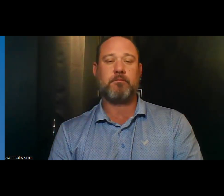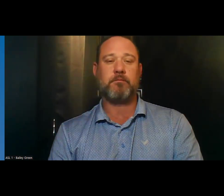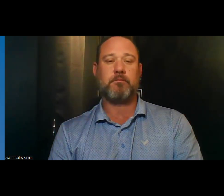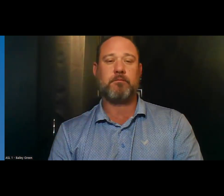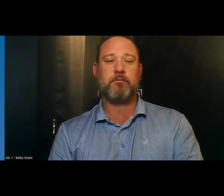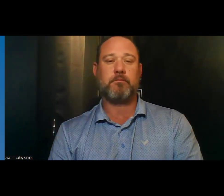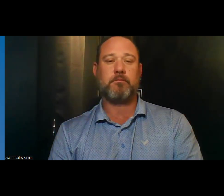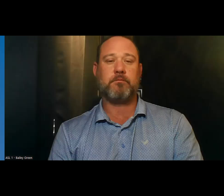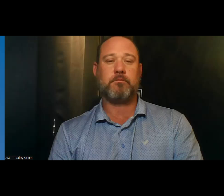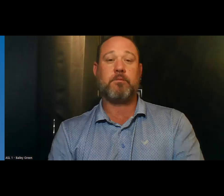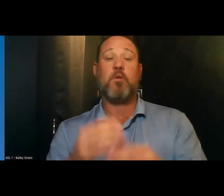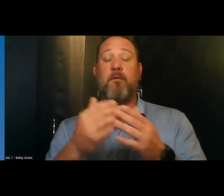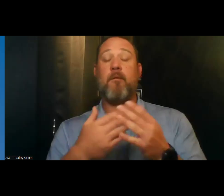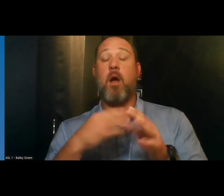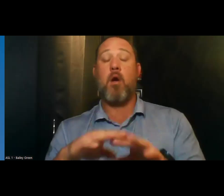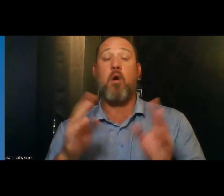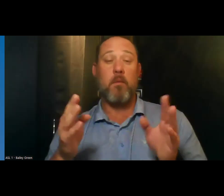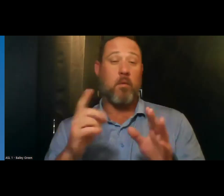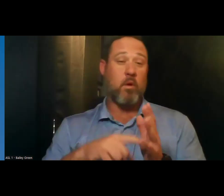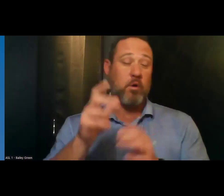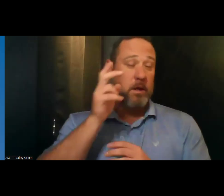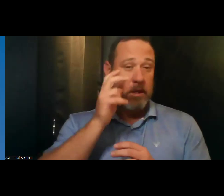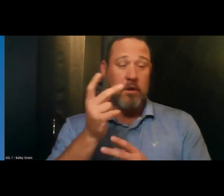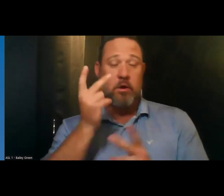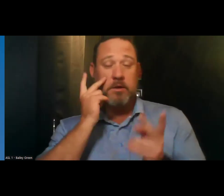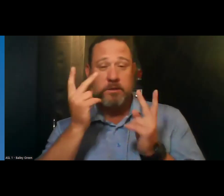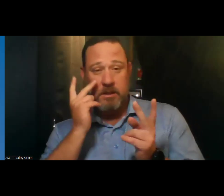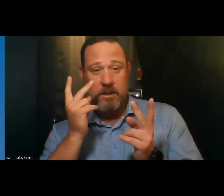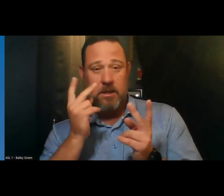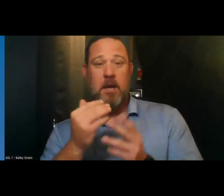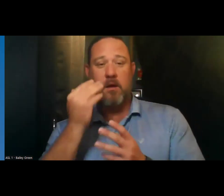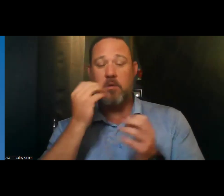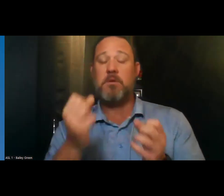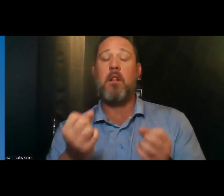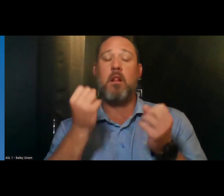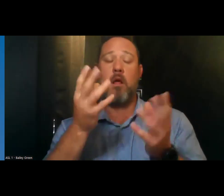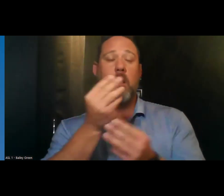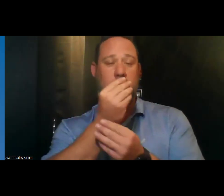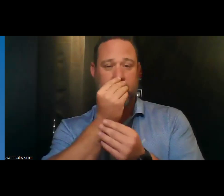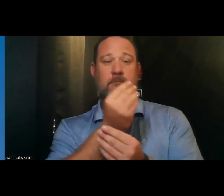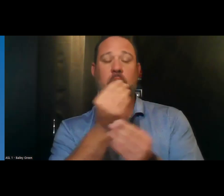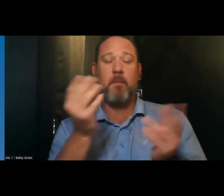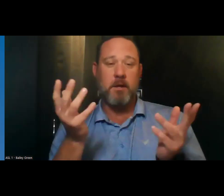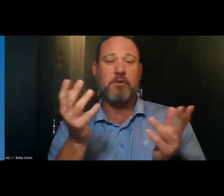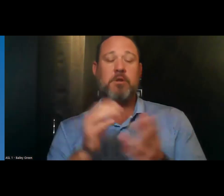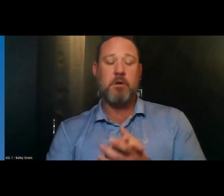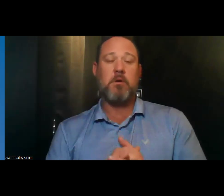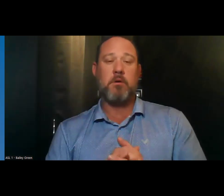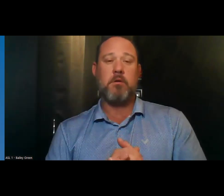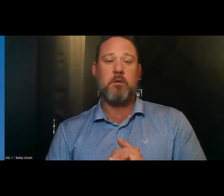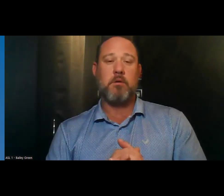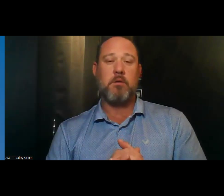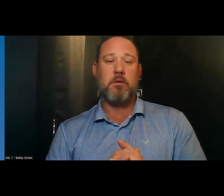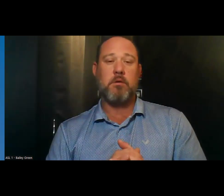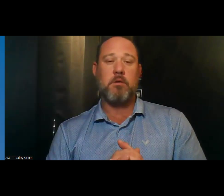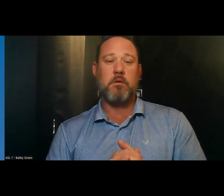want to hear from all of you about what you're hearing and seeing, I know that was a ton of information. Um, and so I'm